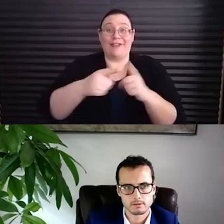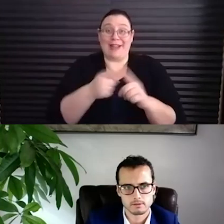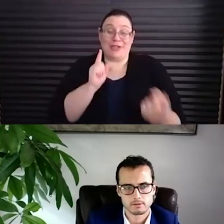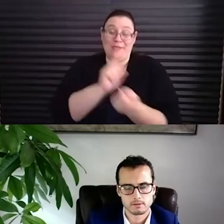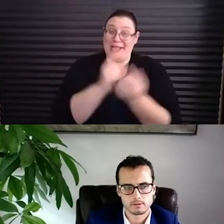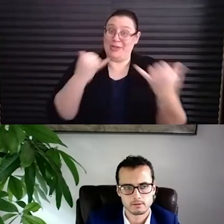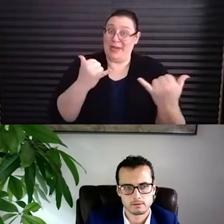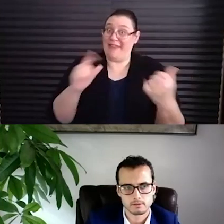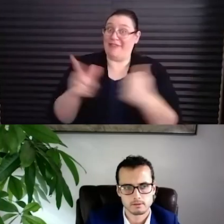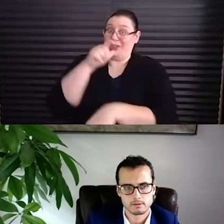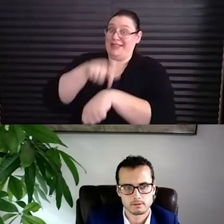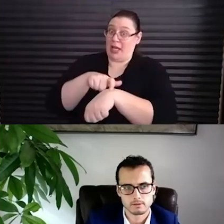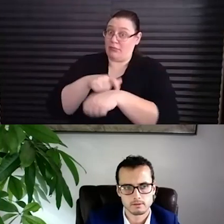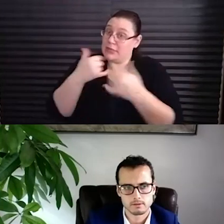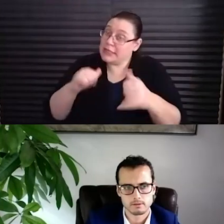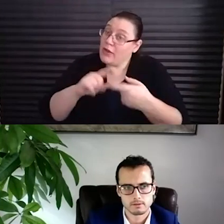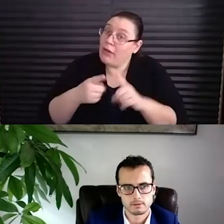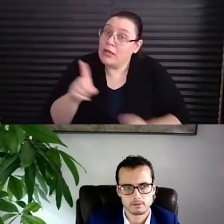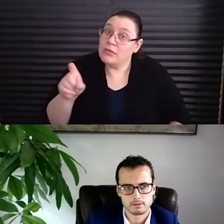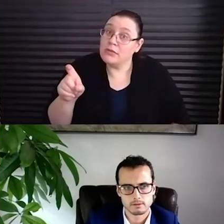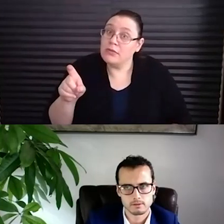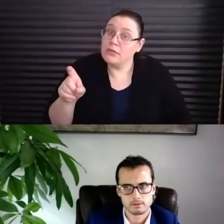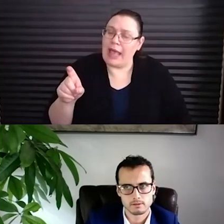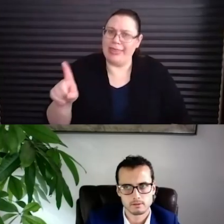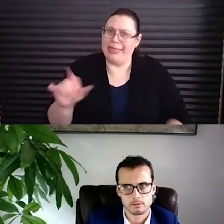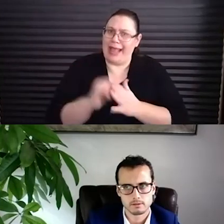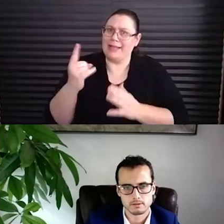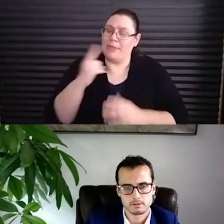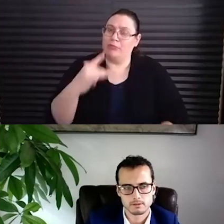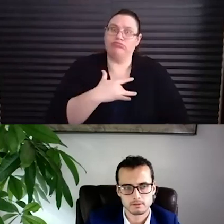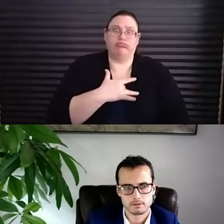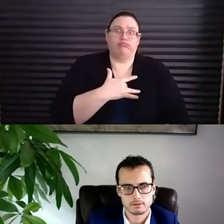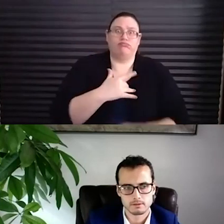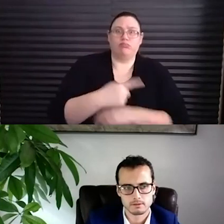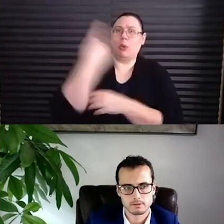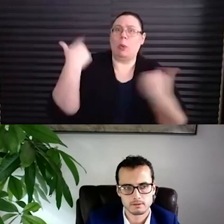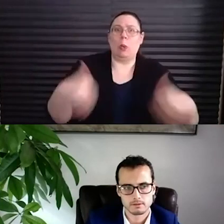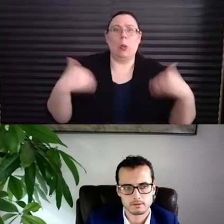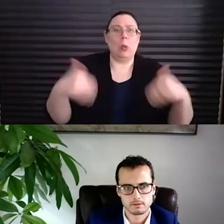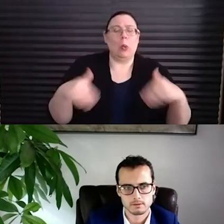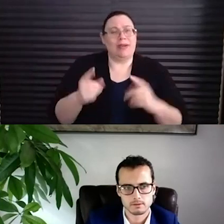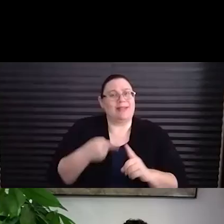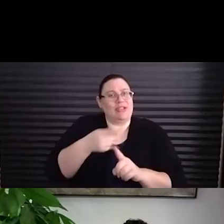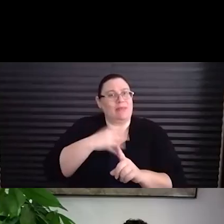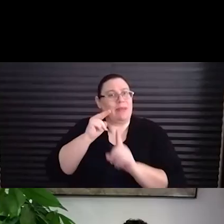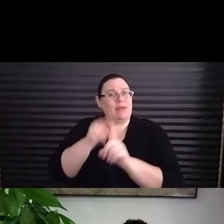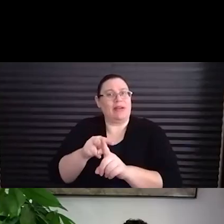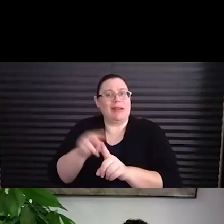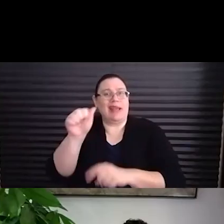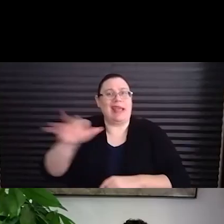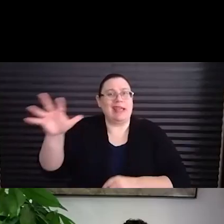friends with them? And it's something that resonates quite a bit, I think, in today's day and age, especially from, you know, my perspective as an Asian